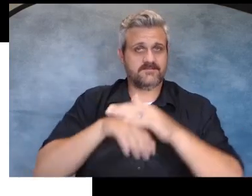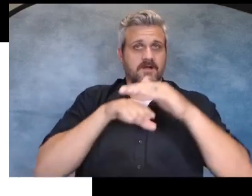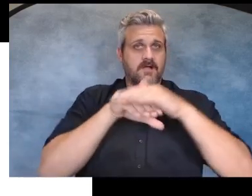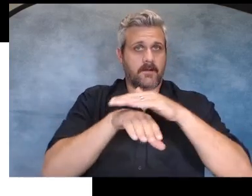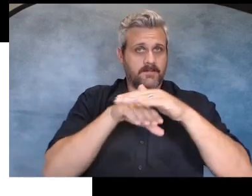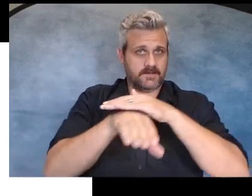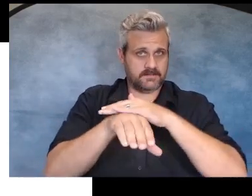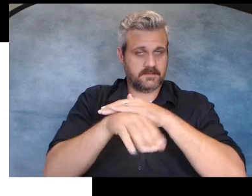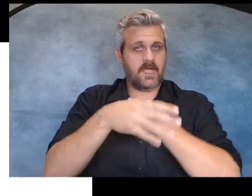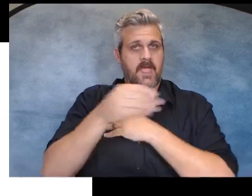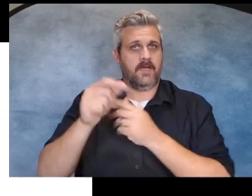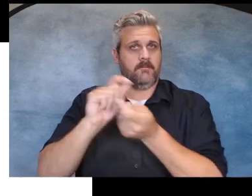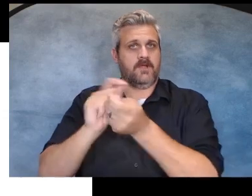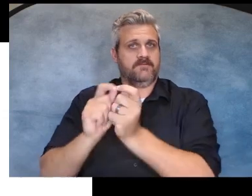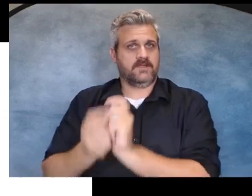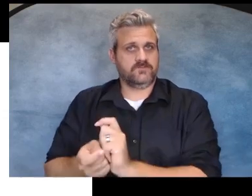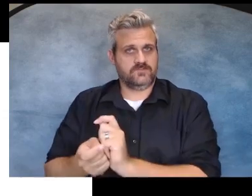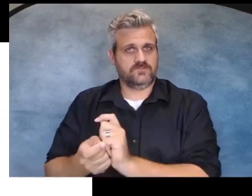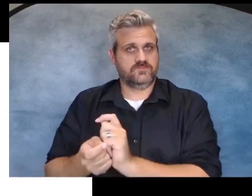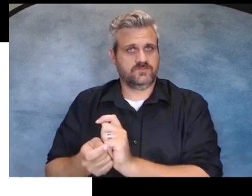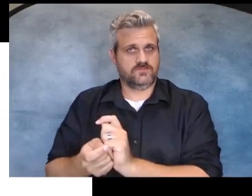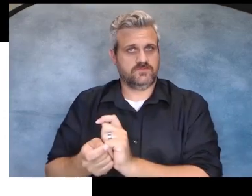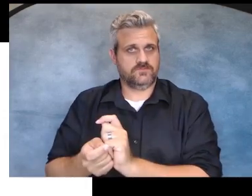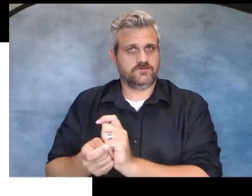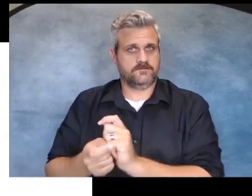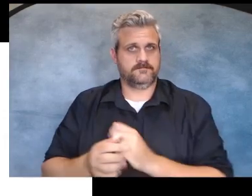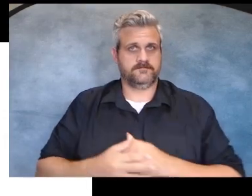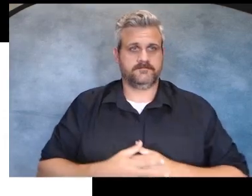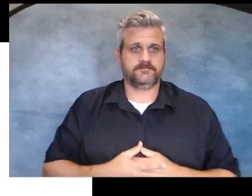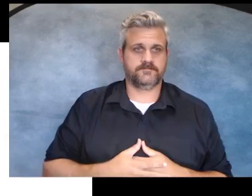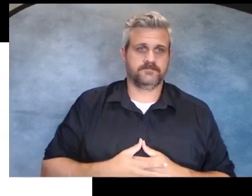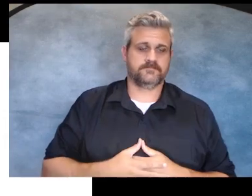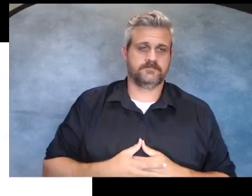intensive accommodations and modifications.